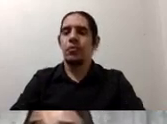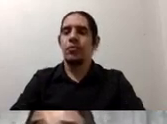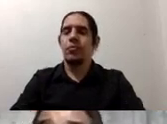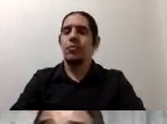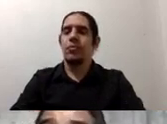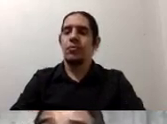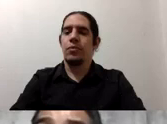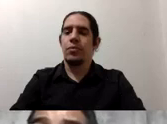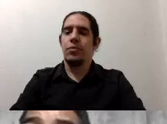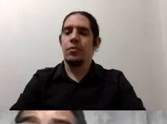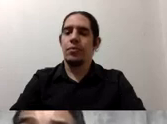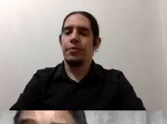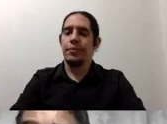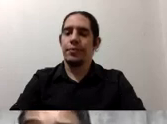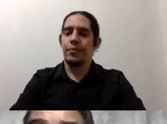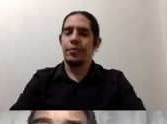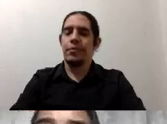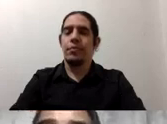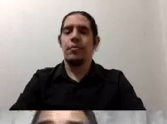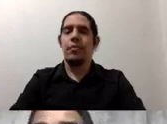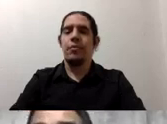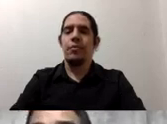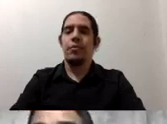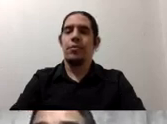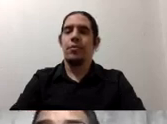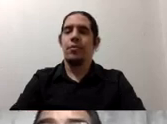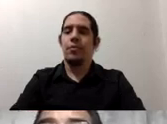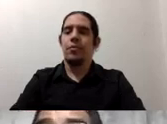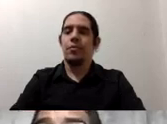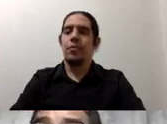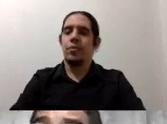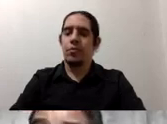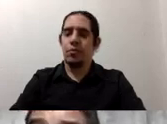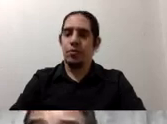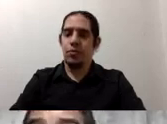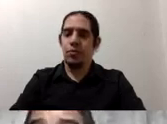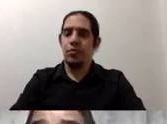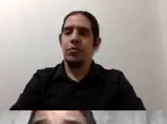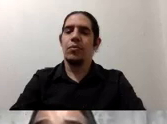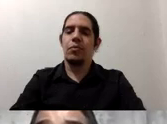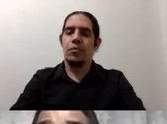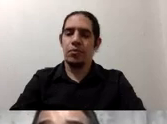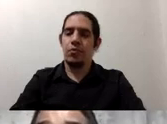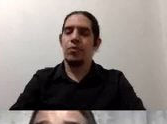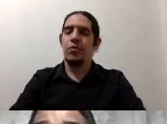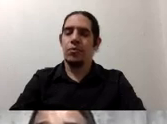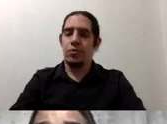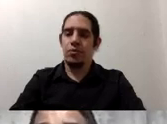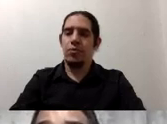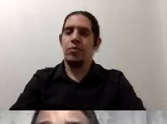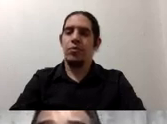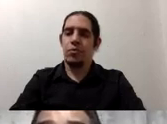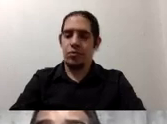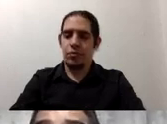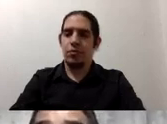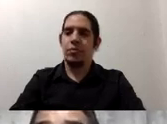familiarized with non-standard English than the EFL students, and the teachers mentioned that when teaching this type of English, their students did not reflect problems or